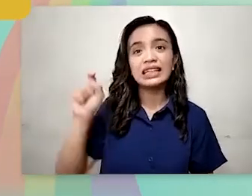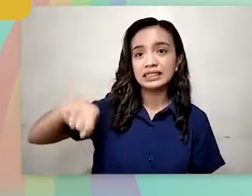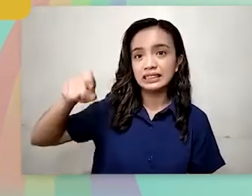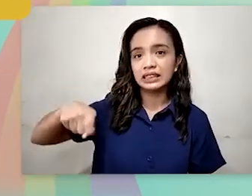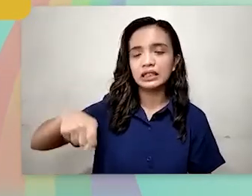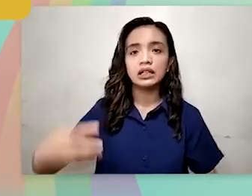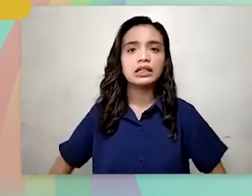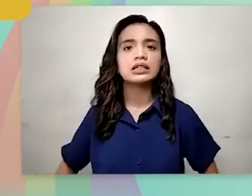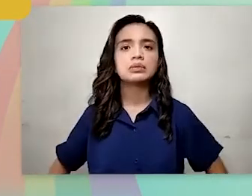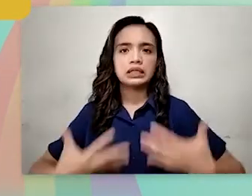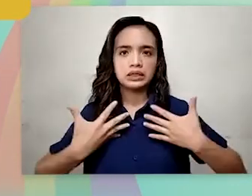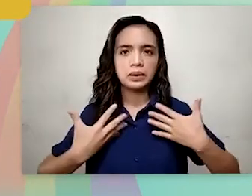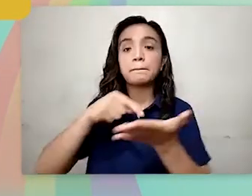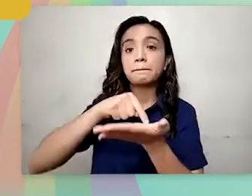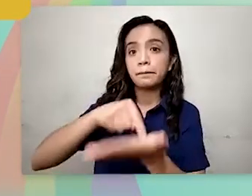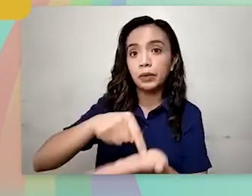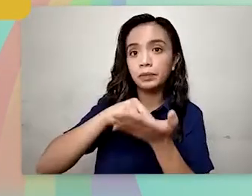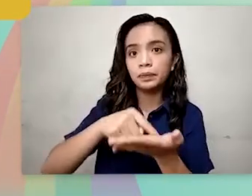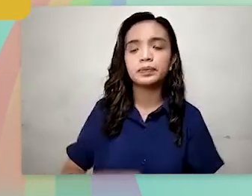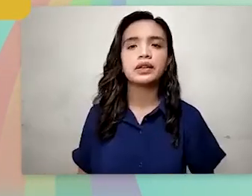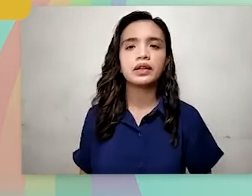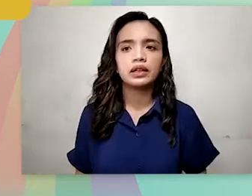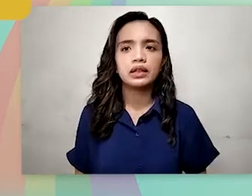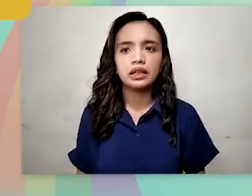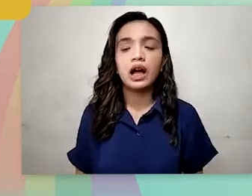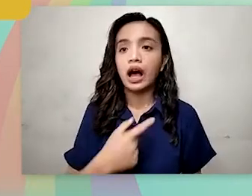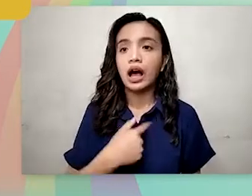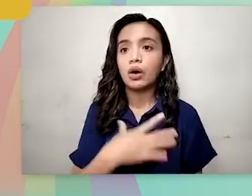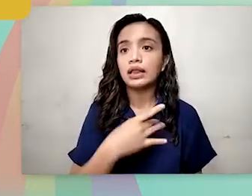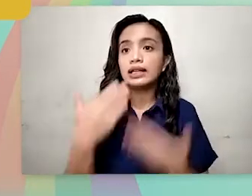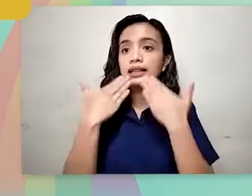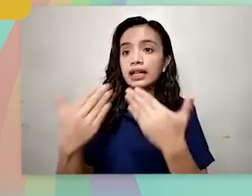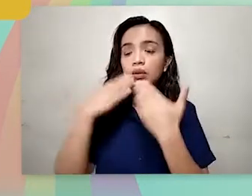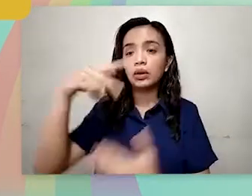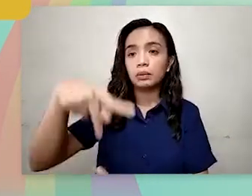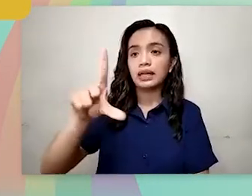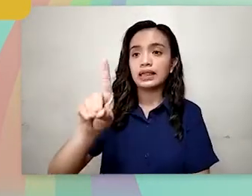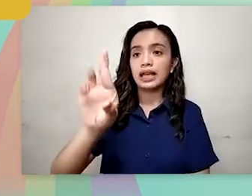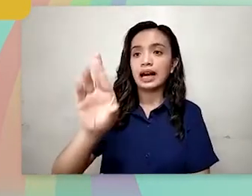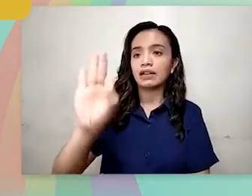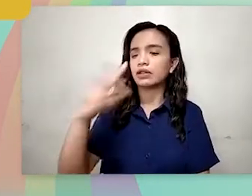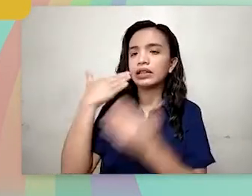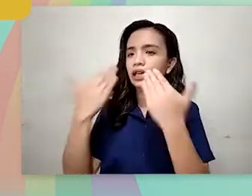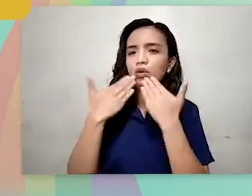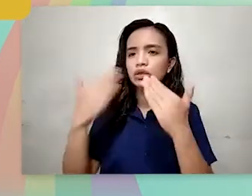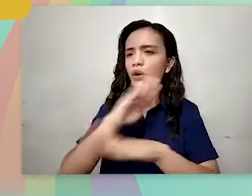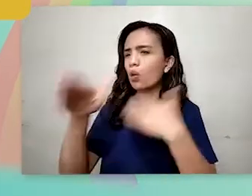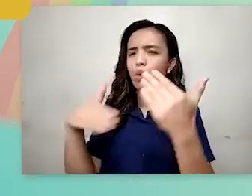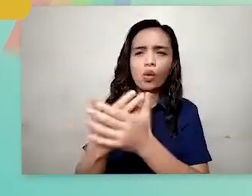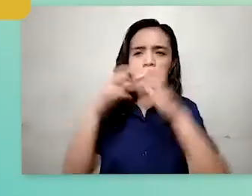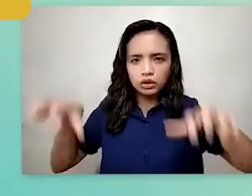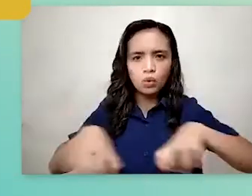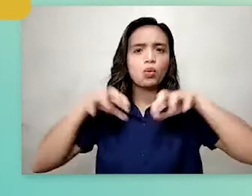I think they need, no? Inspirations, models. And then so I'd like to thank PDRF for everything that you're doing,